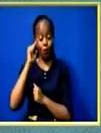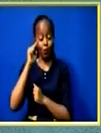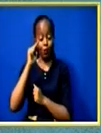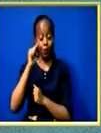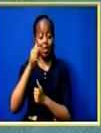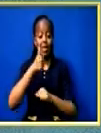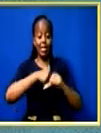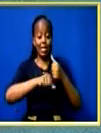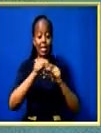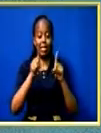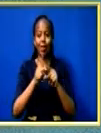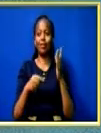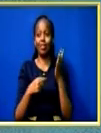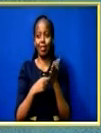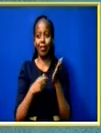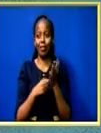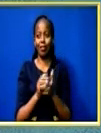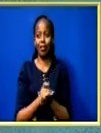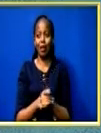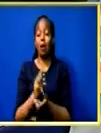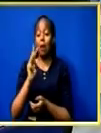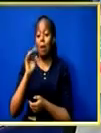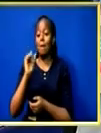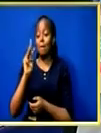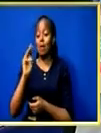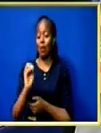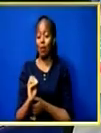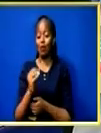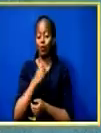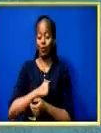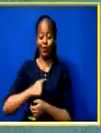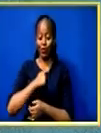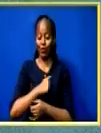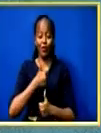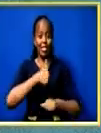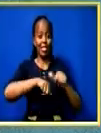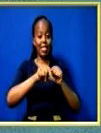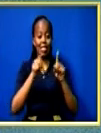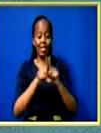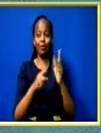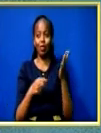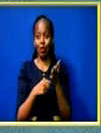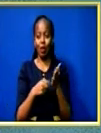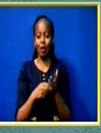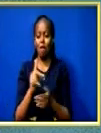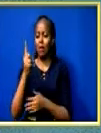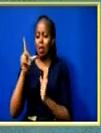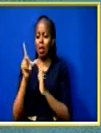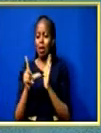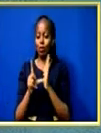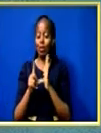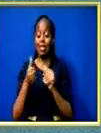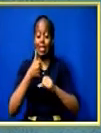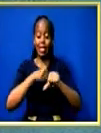for science and technology. I am so sorry. For science and technology. Sure thing. First lesson of science